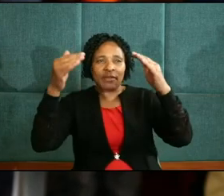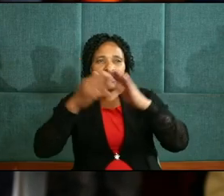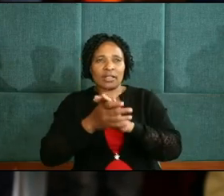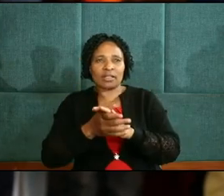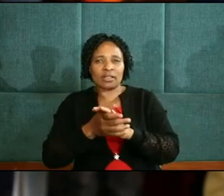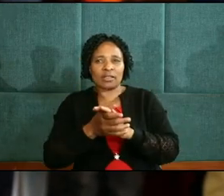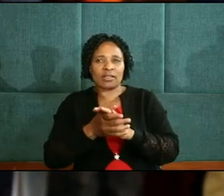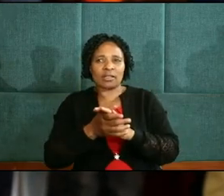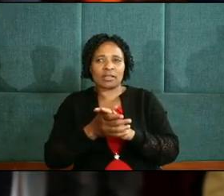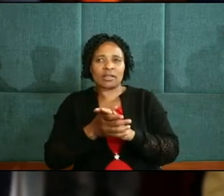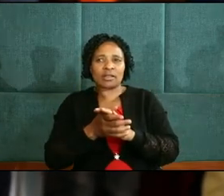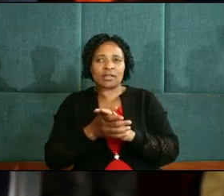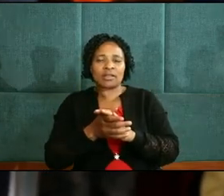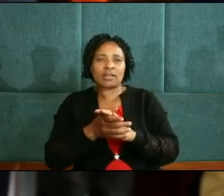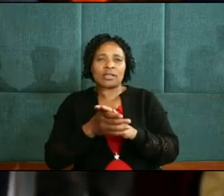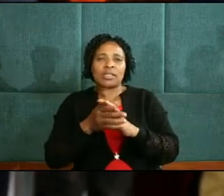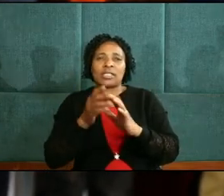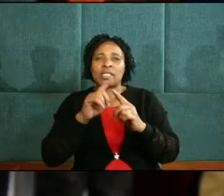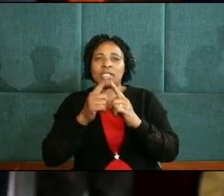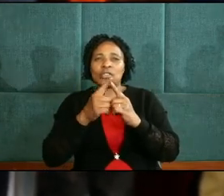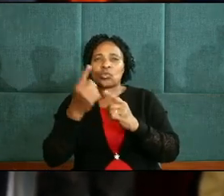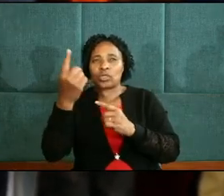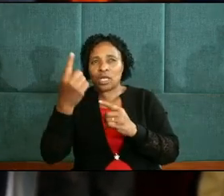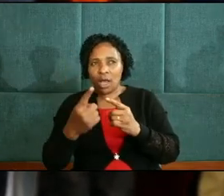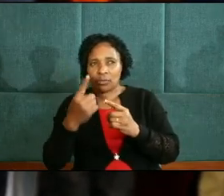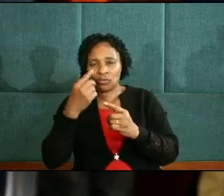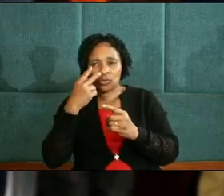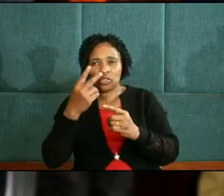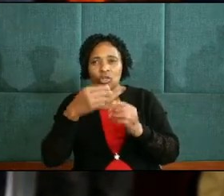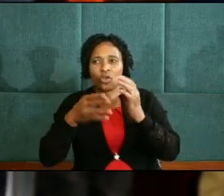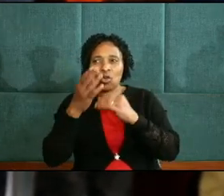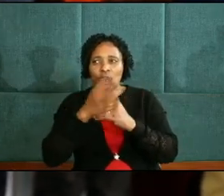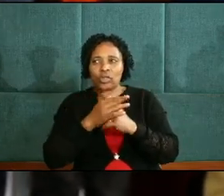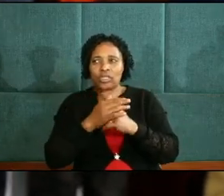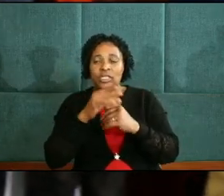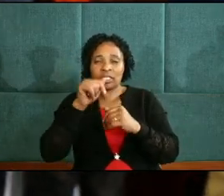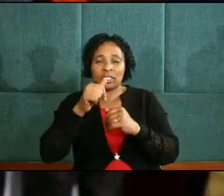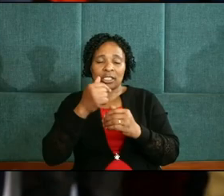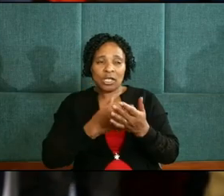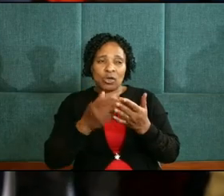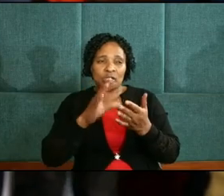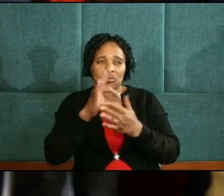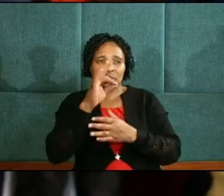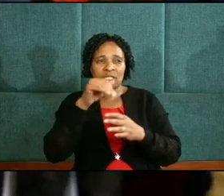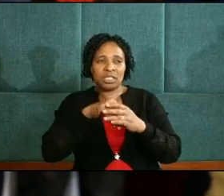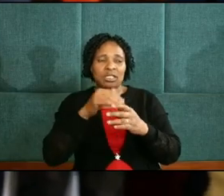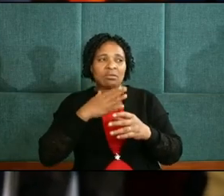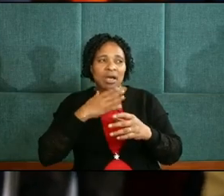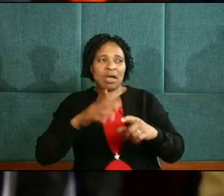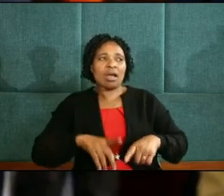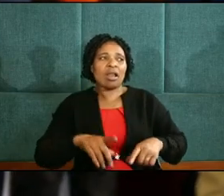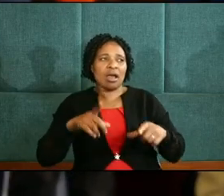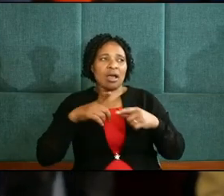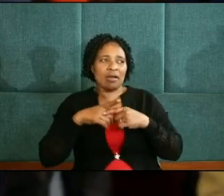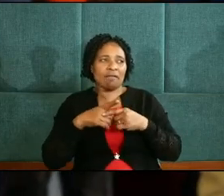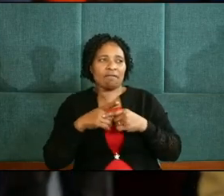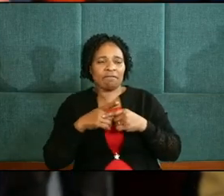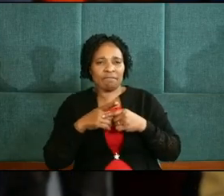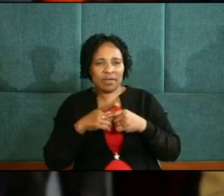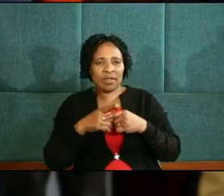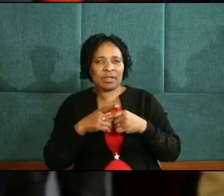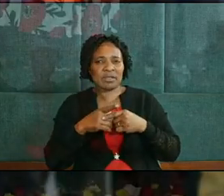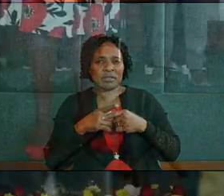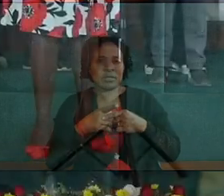like David, you ask God, place that Holy Ghost in my life. Place that deposit on my